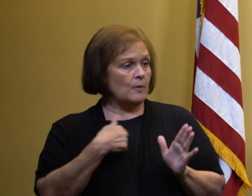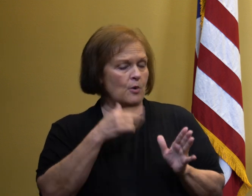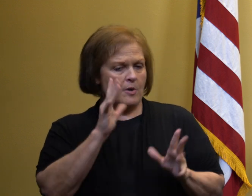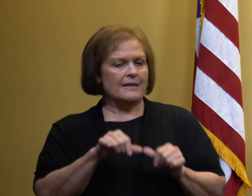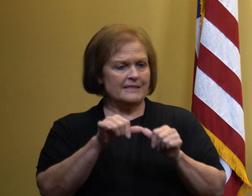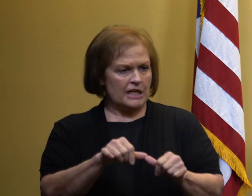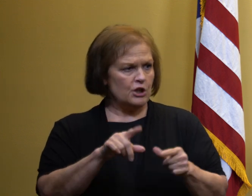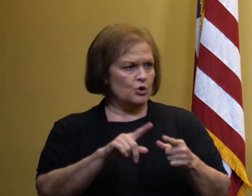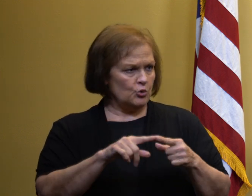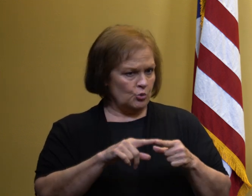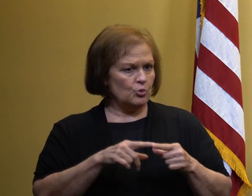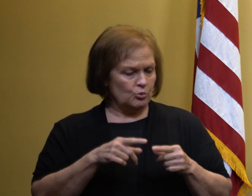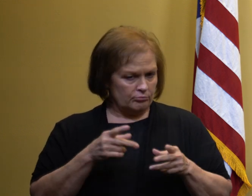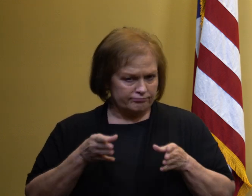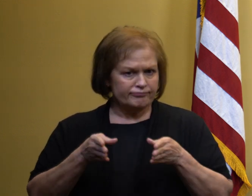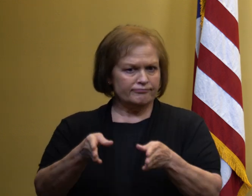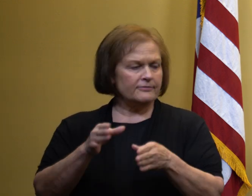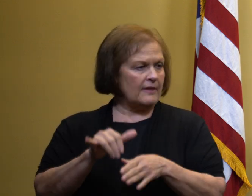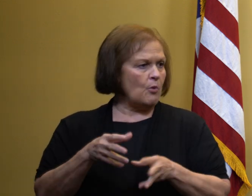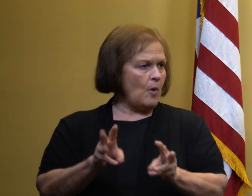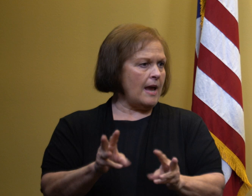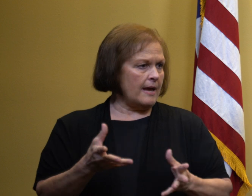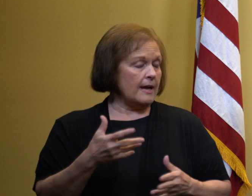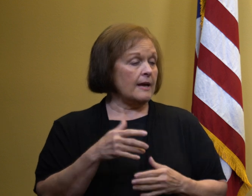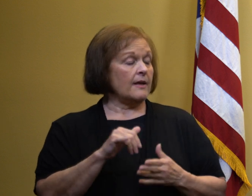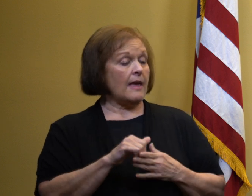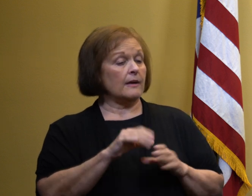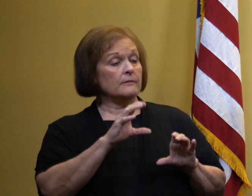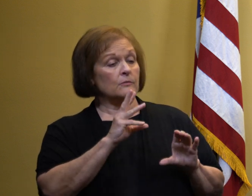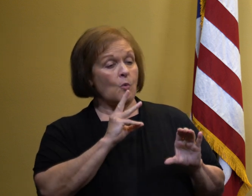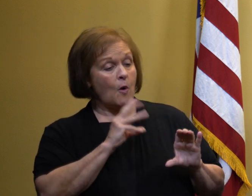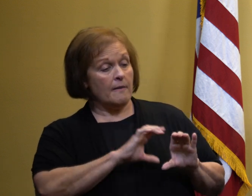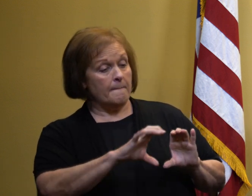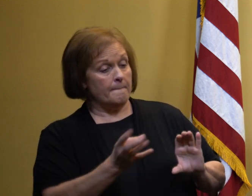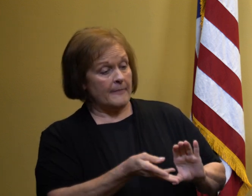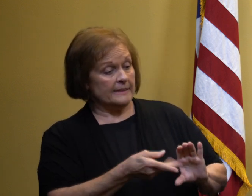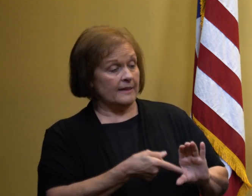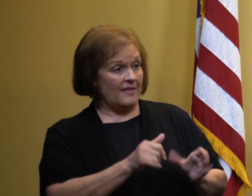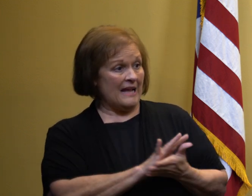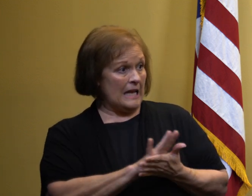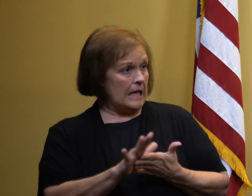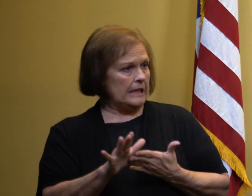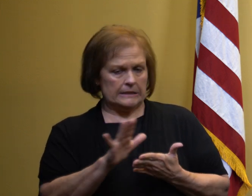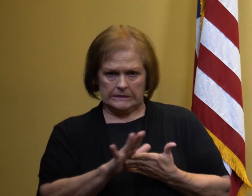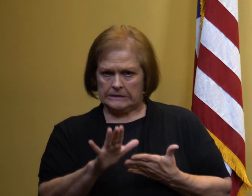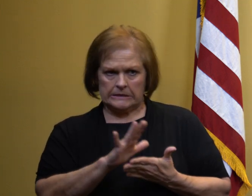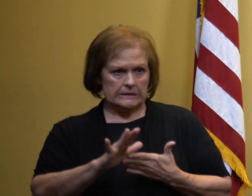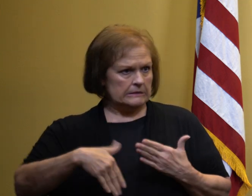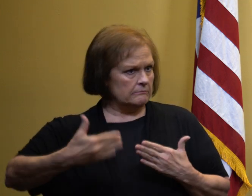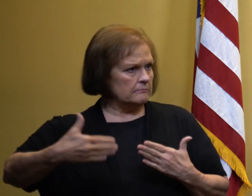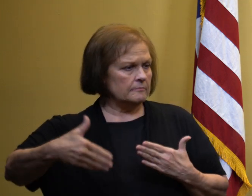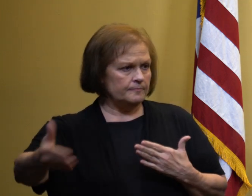continue on that path and that trajectory. Relative to catch basins are cleaned routinely,